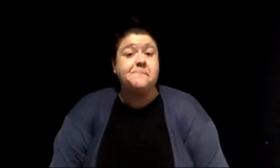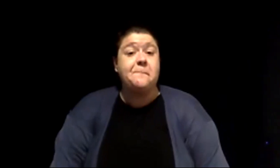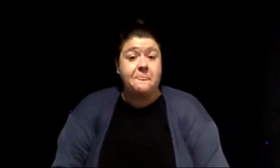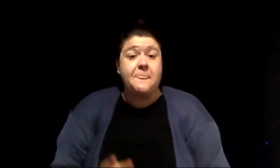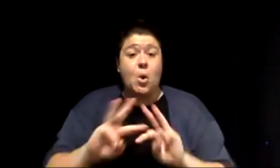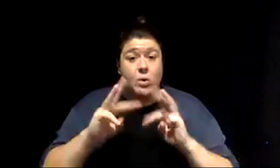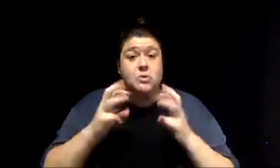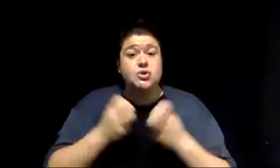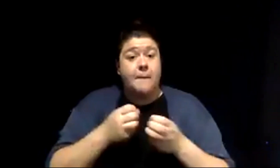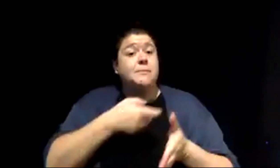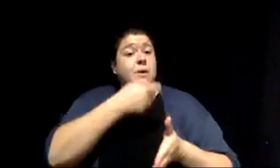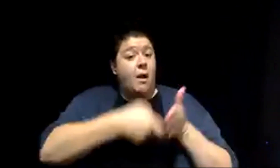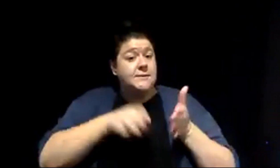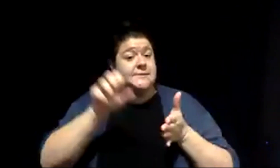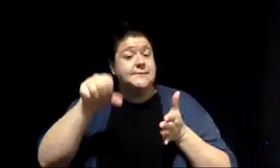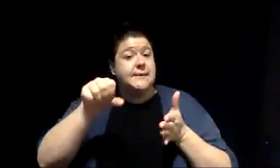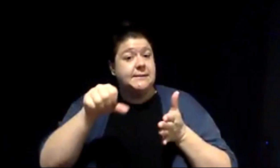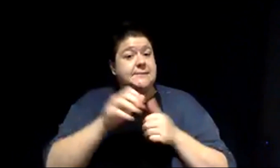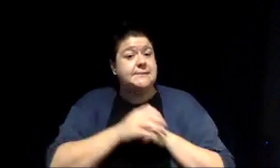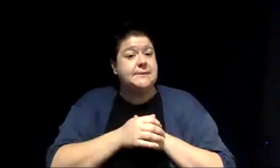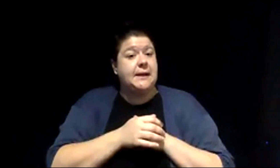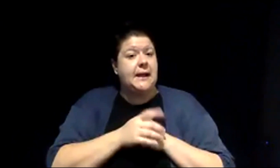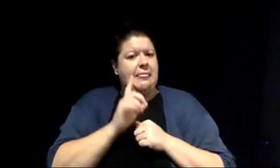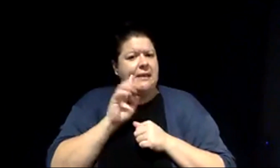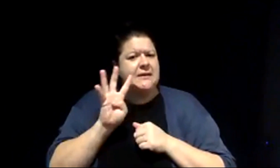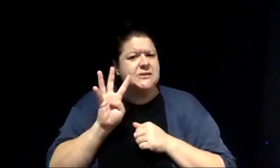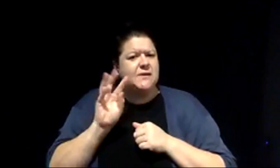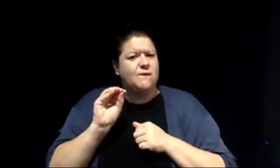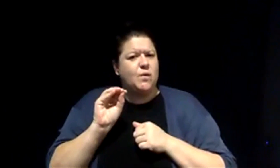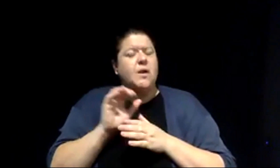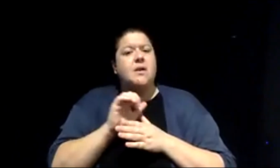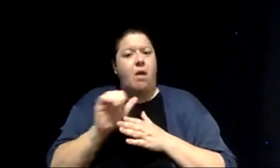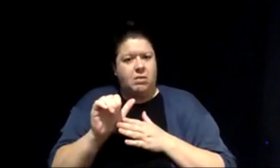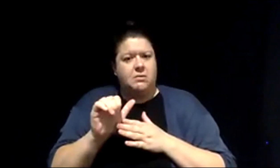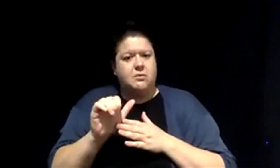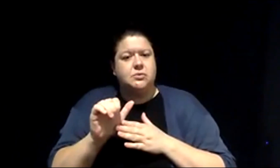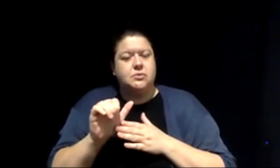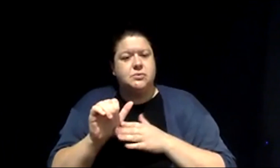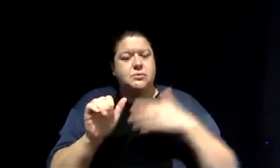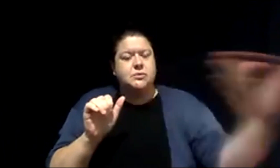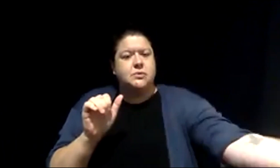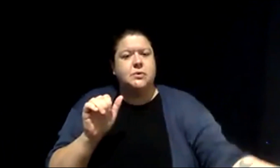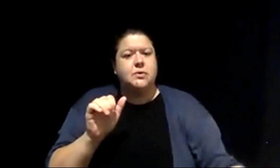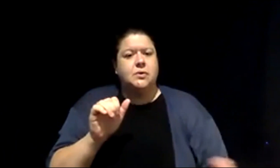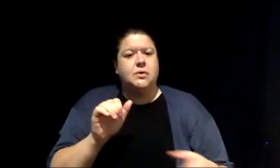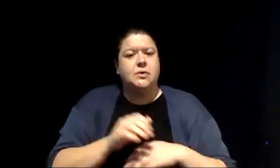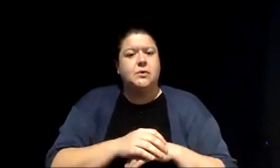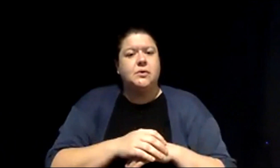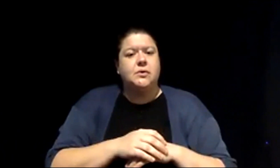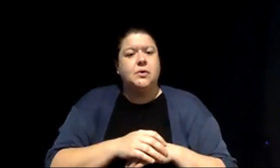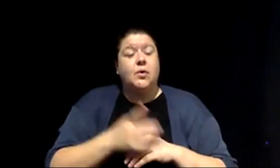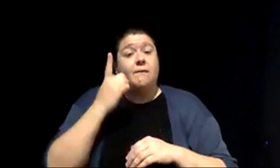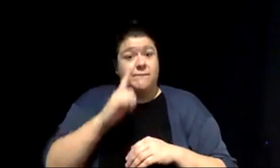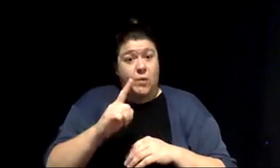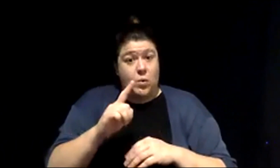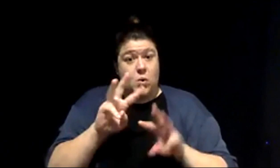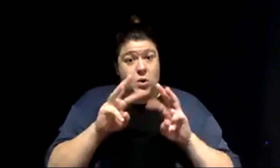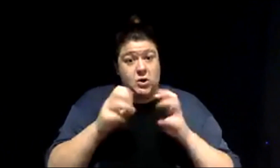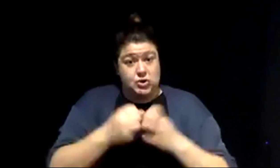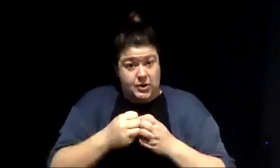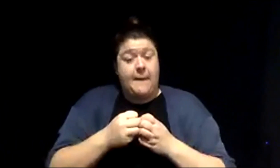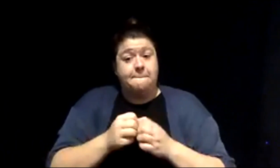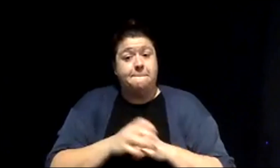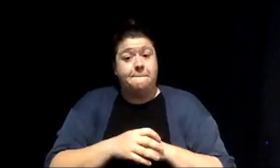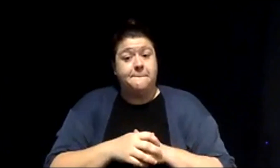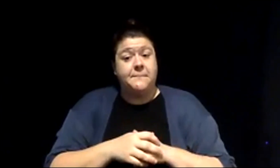workshop. There is a $40 cost for our workshops and our classes. These are